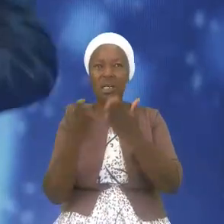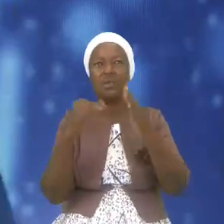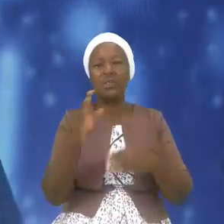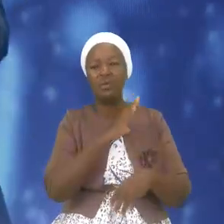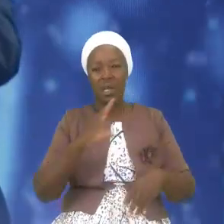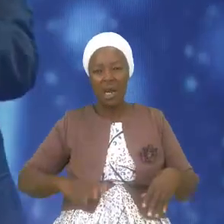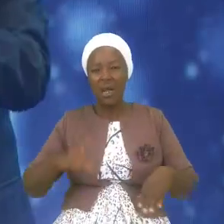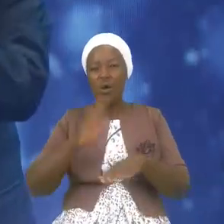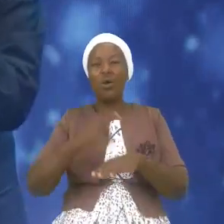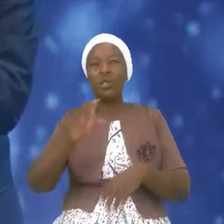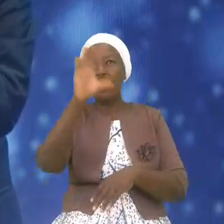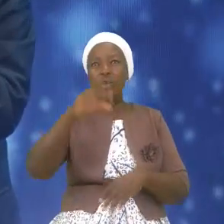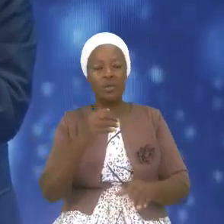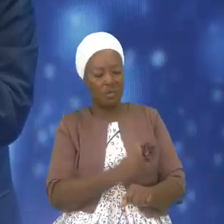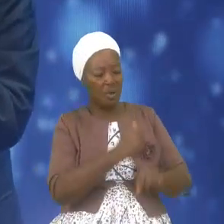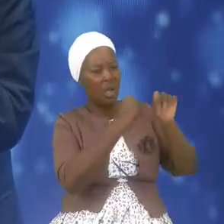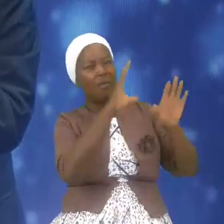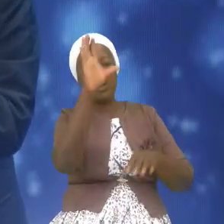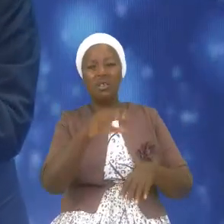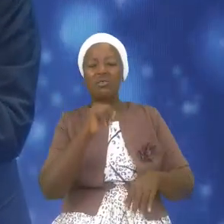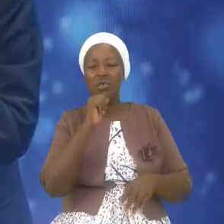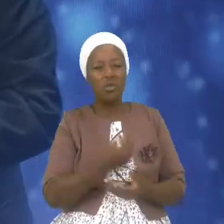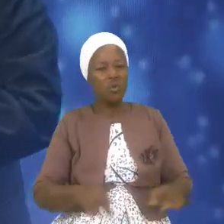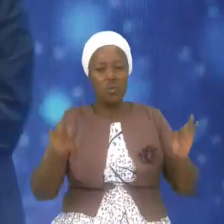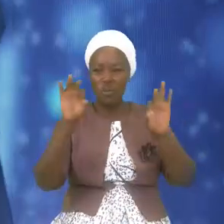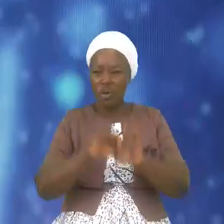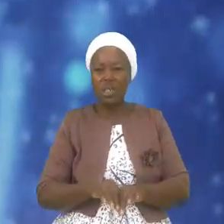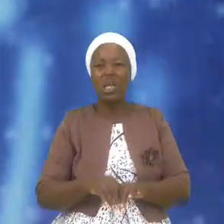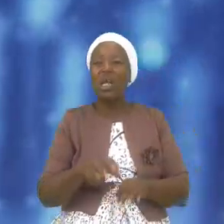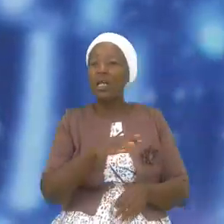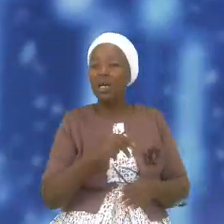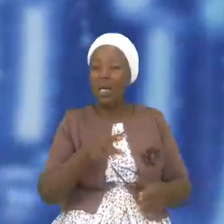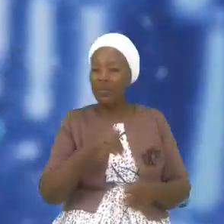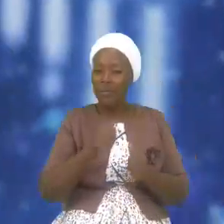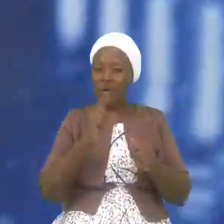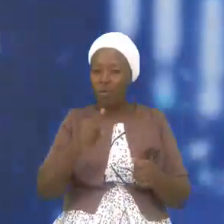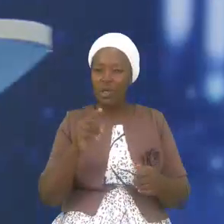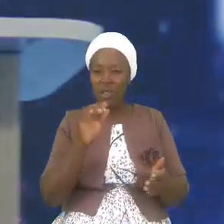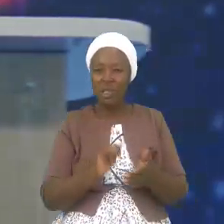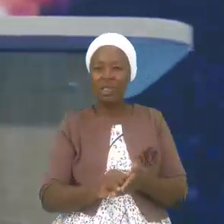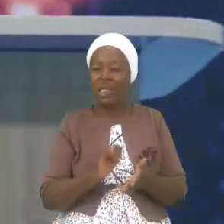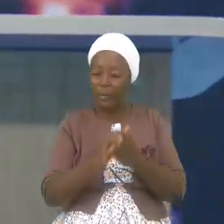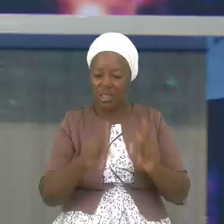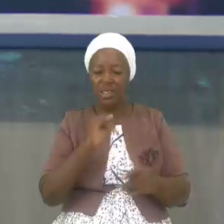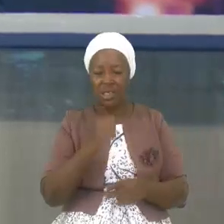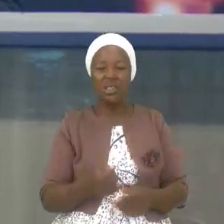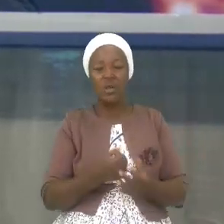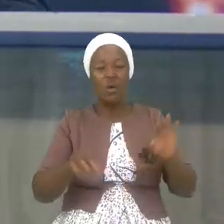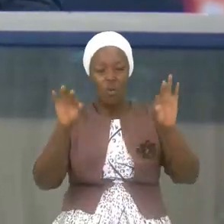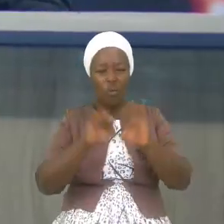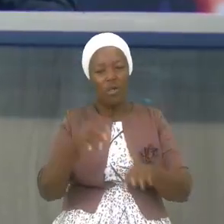Everyone only worthy of hell. But as you come to Christ tonight and you say, Lord,